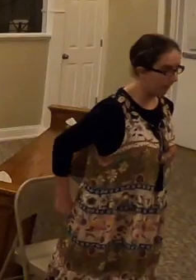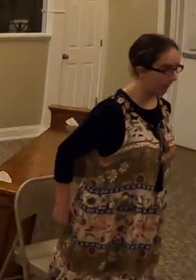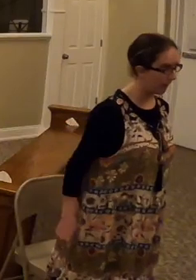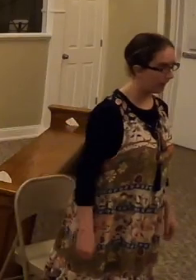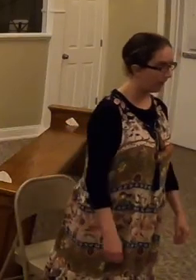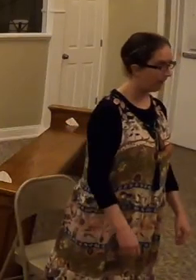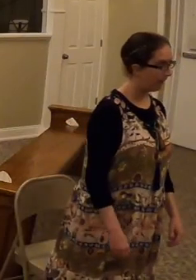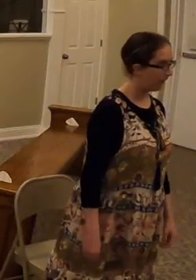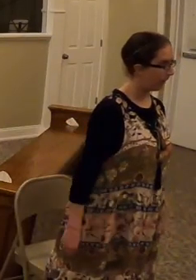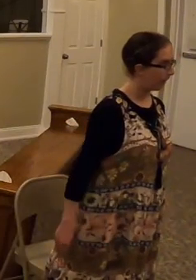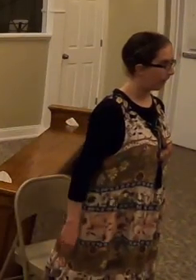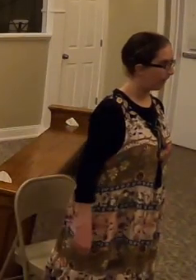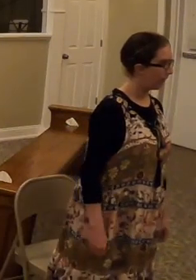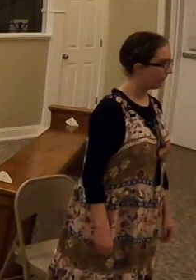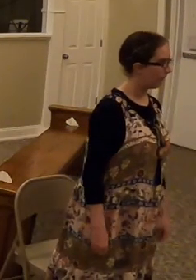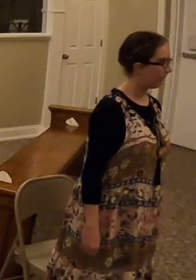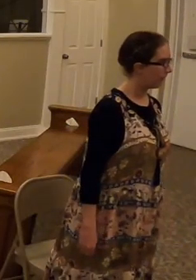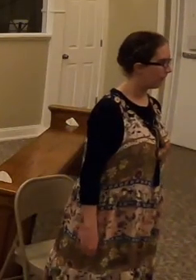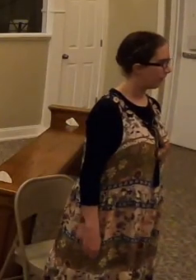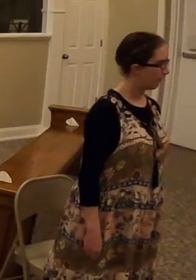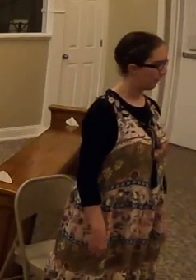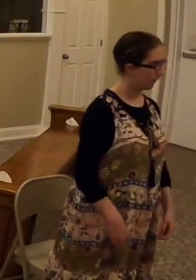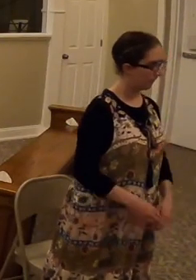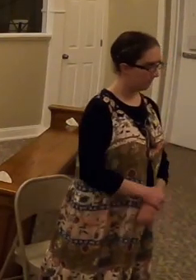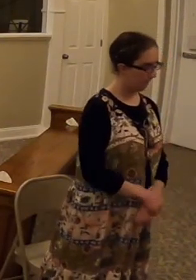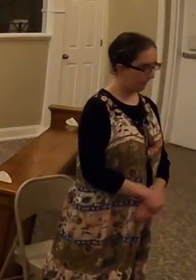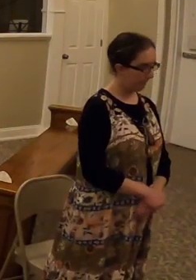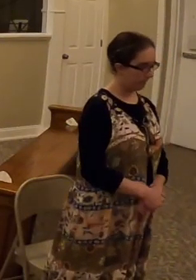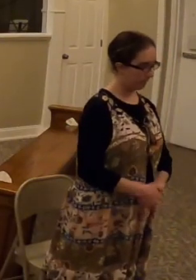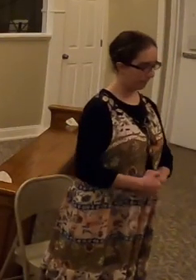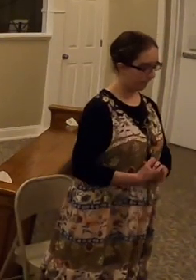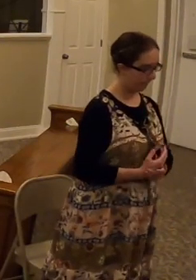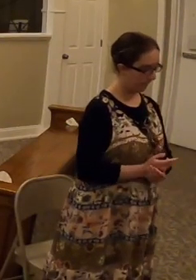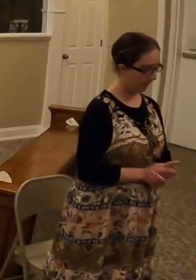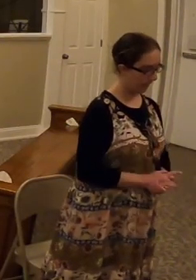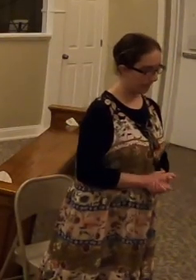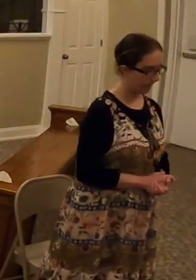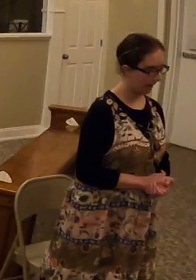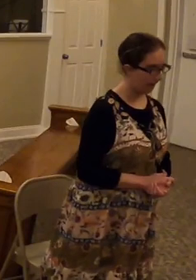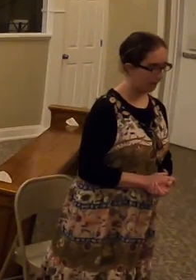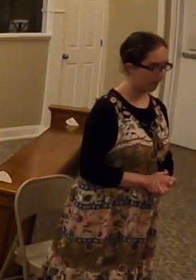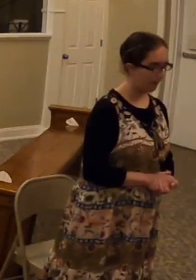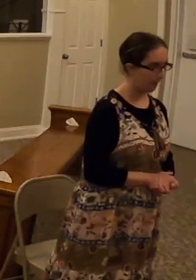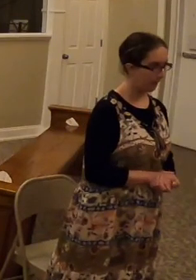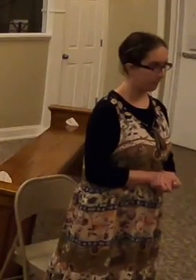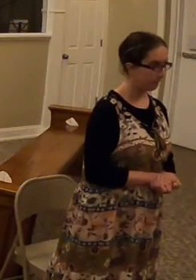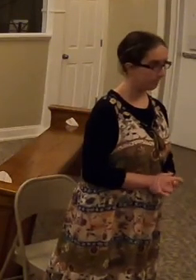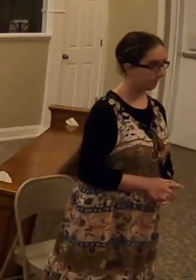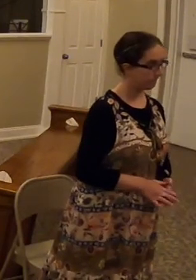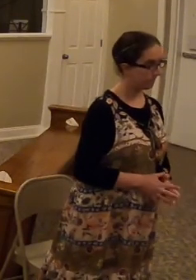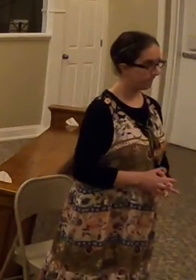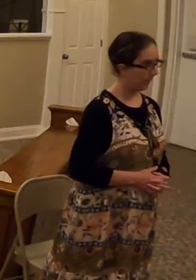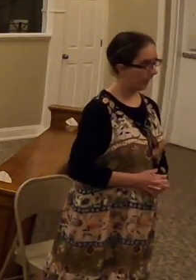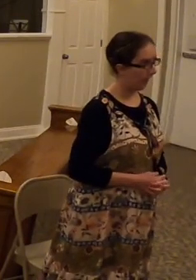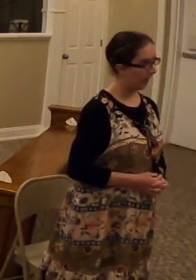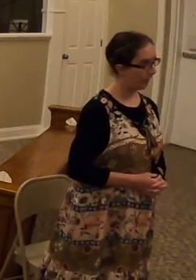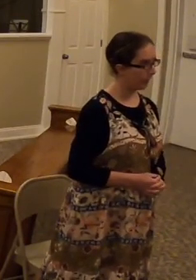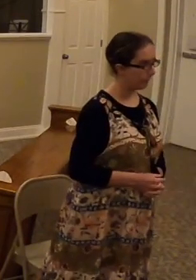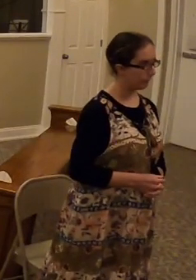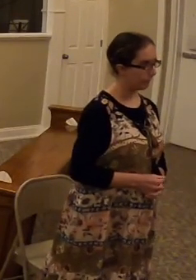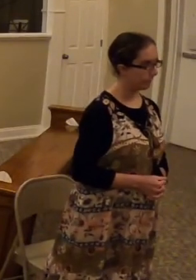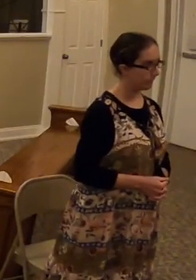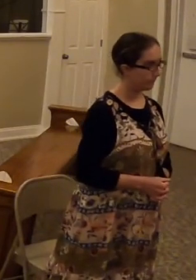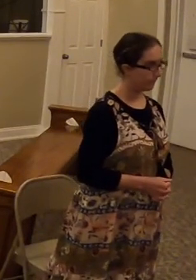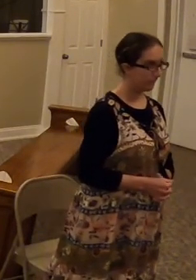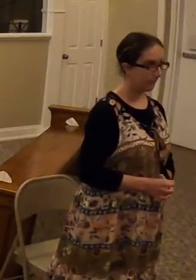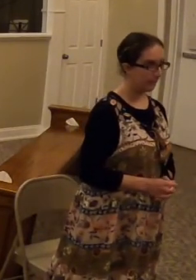in you, God. Lord, that you're going to move, God, on my wife's brother's family, God. Lord, that you're going to wrap your arms around